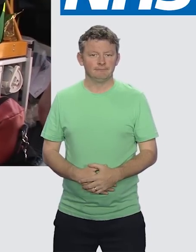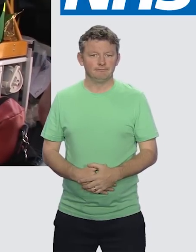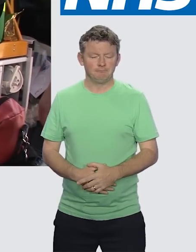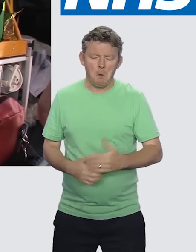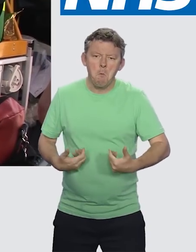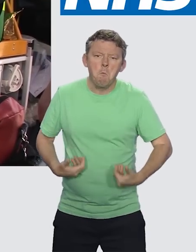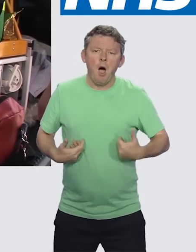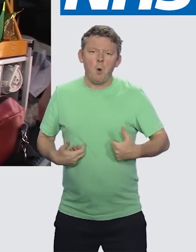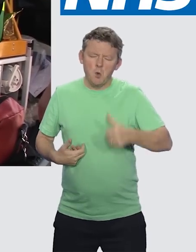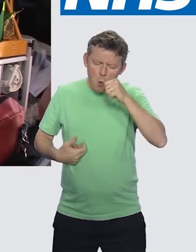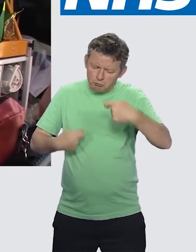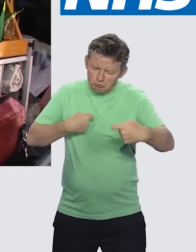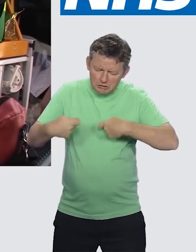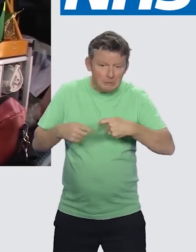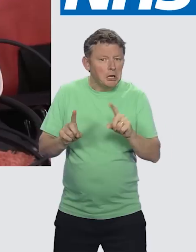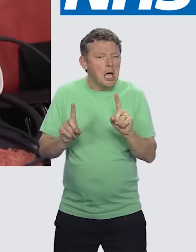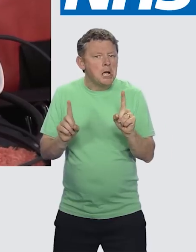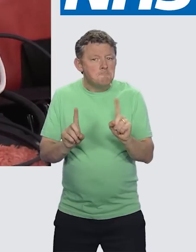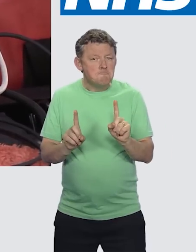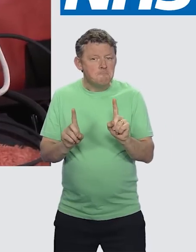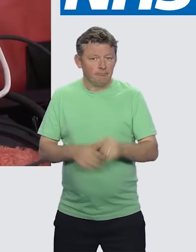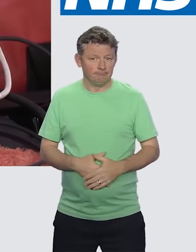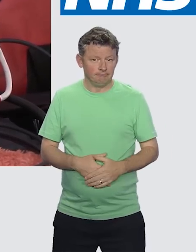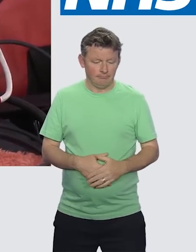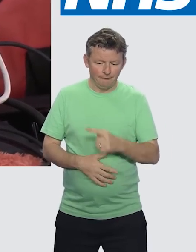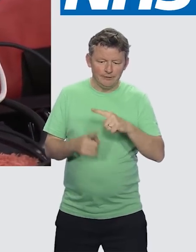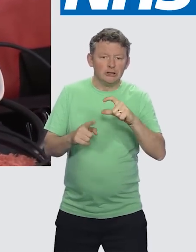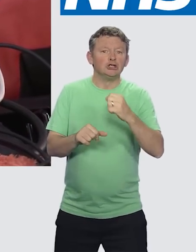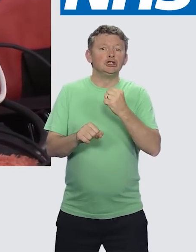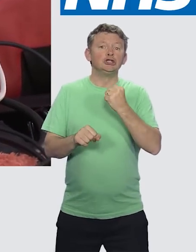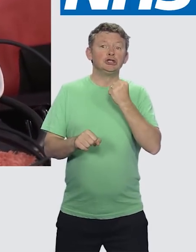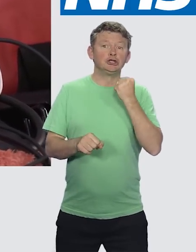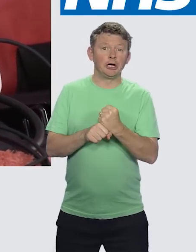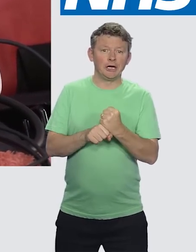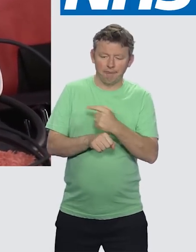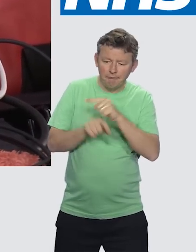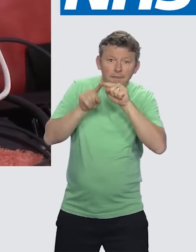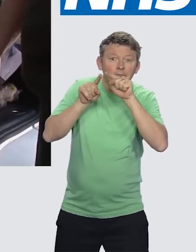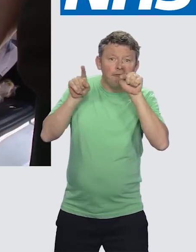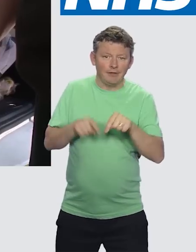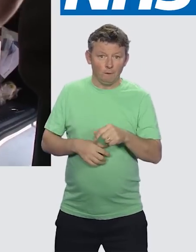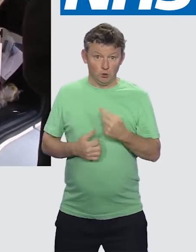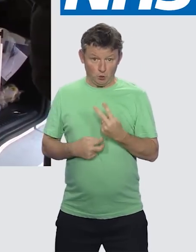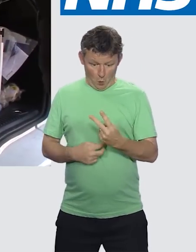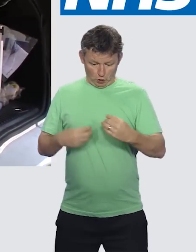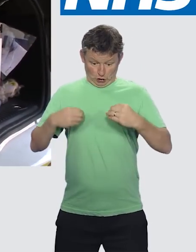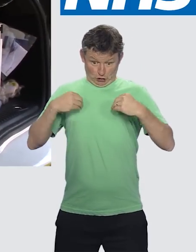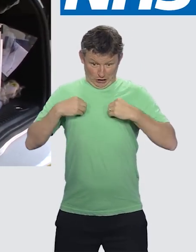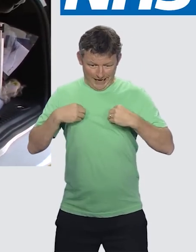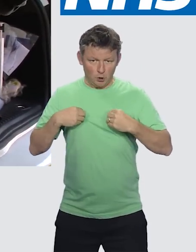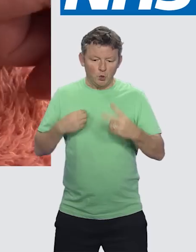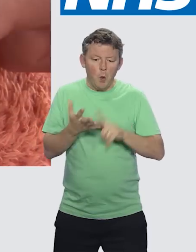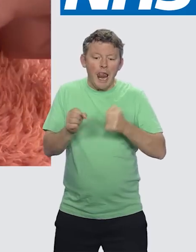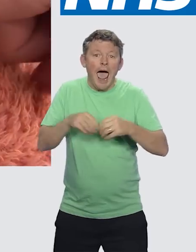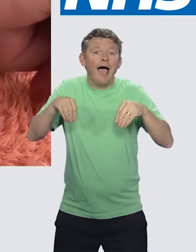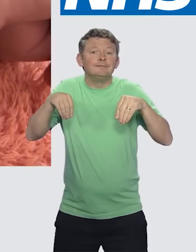wanted to know what it's like to be treated. We do this special ECG, which is a tracing of your heart. And we put these little stickers